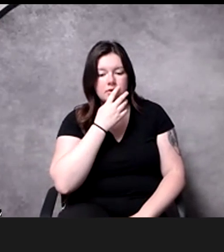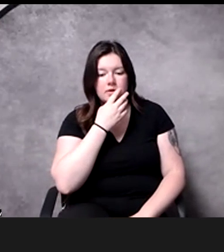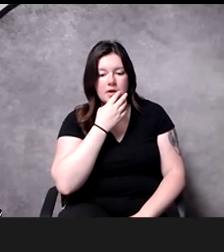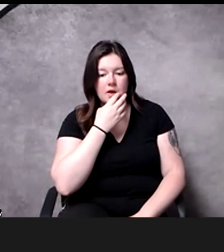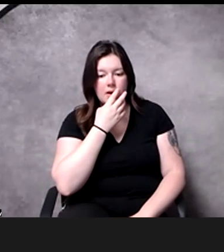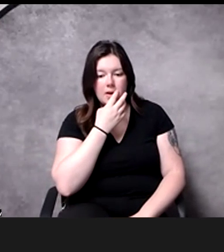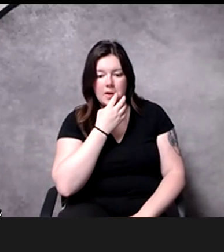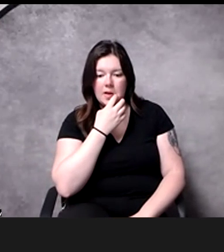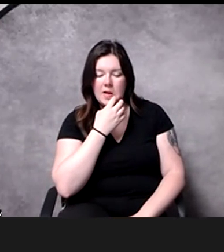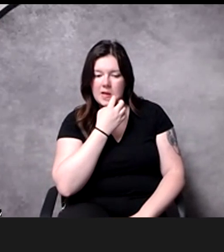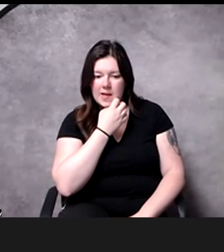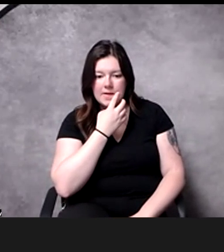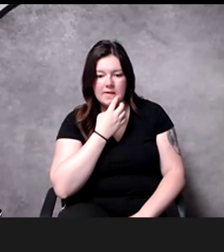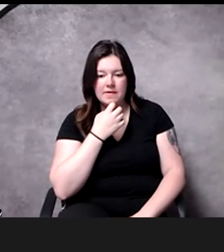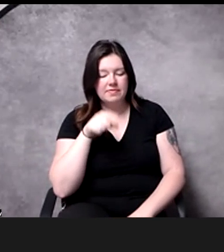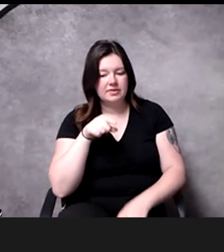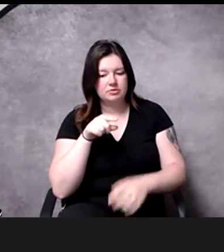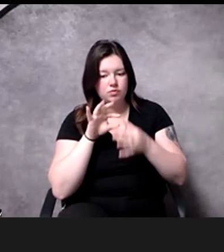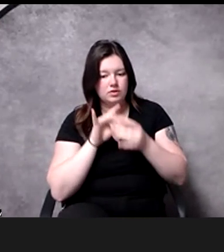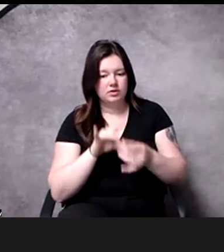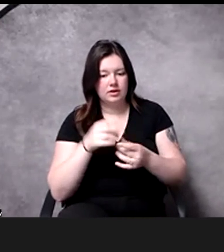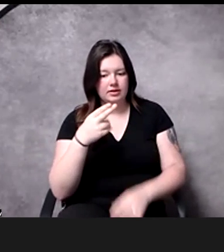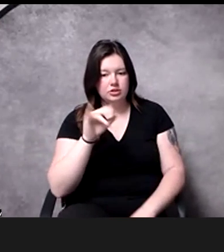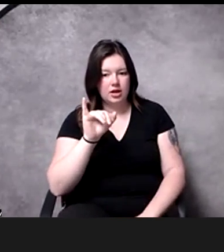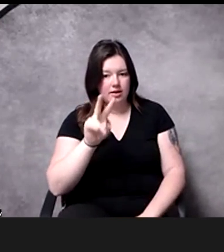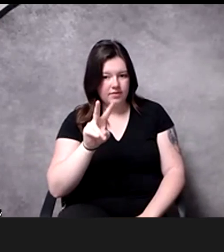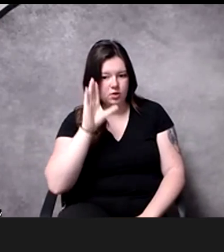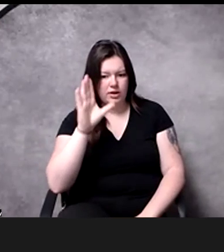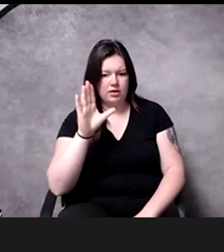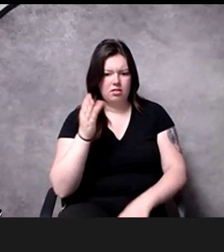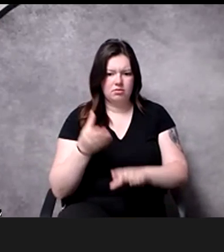HIV related thing goes to NGIMS or NIID?